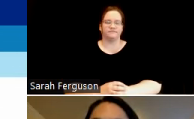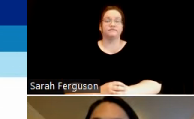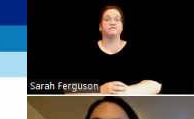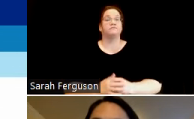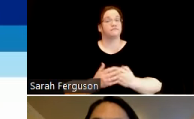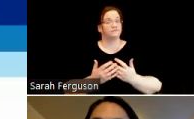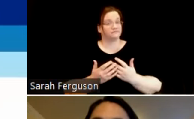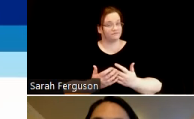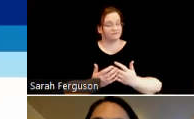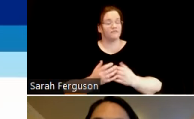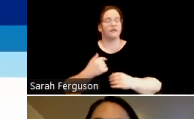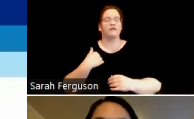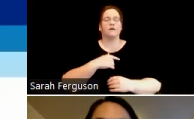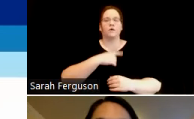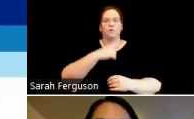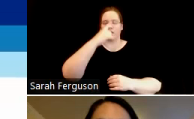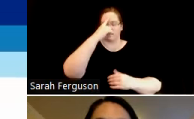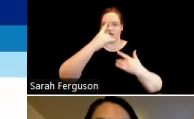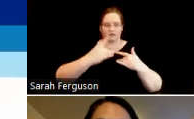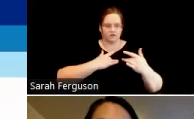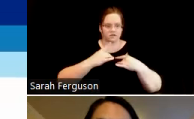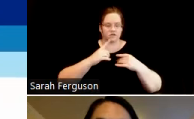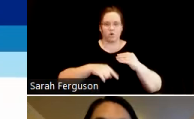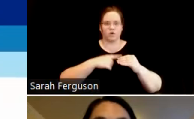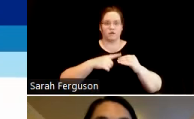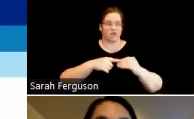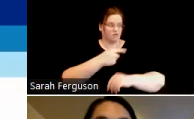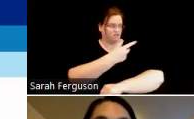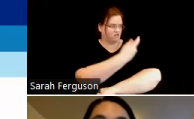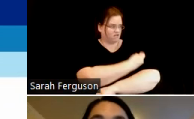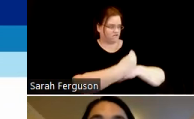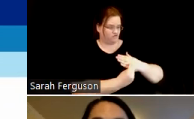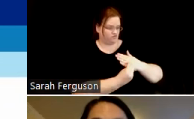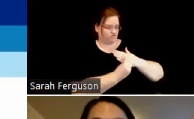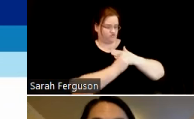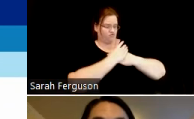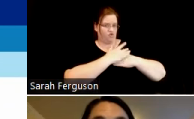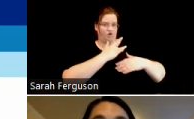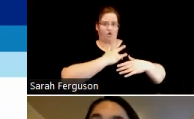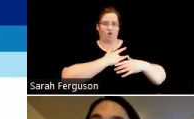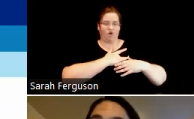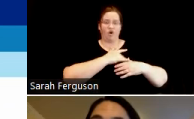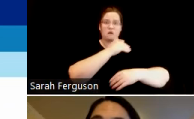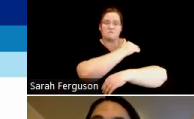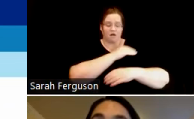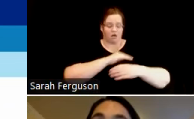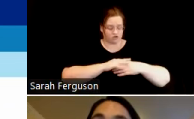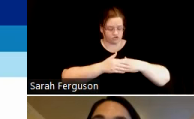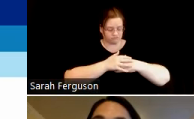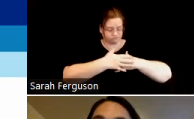So when we think about and worry about the vaccine causing myocarditis, what I actually worry about as a